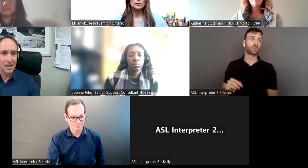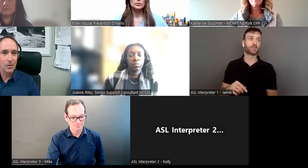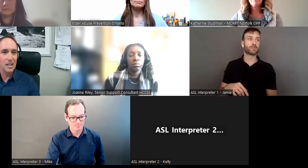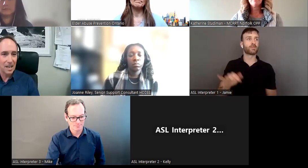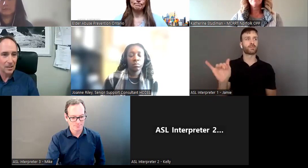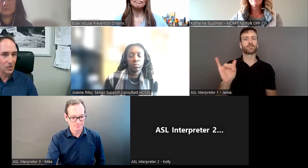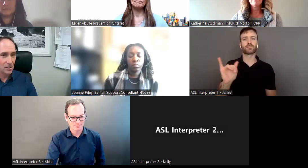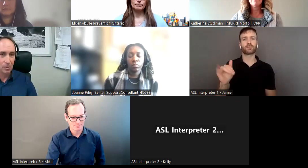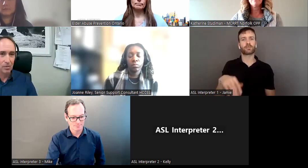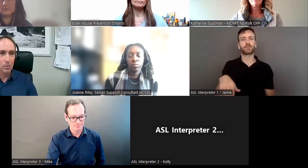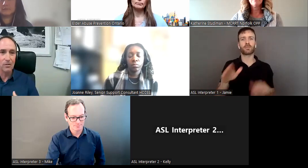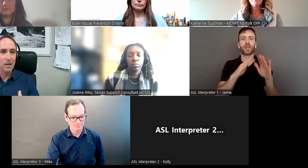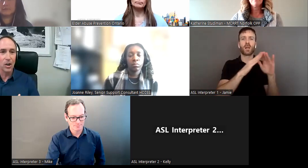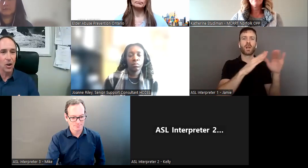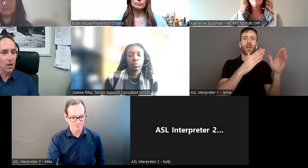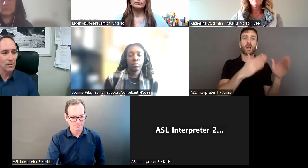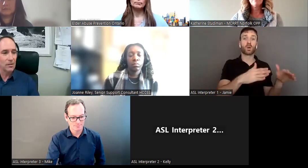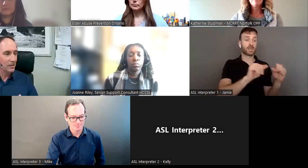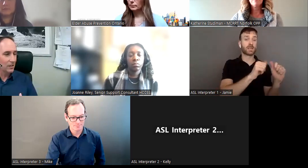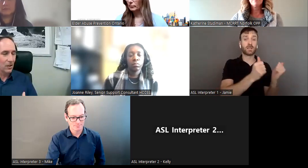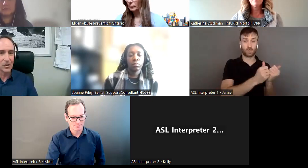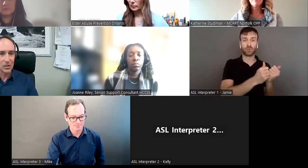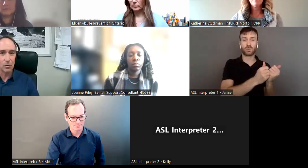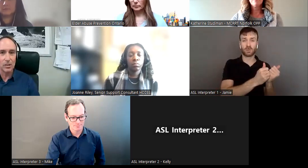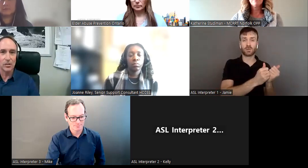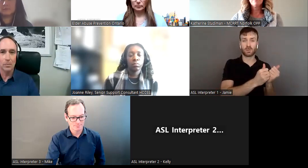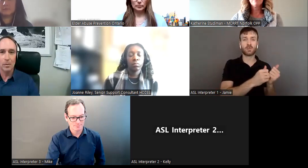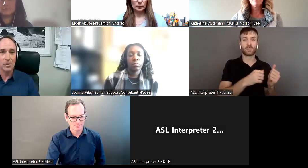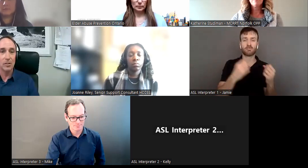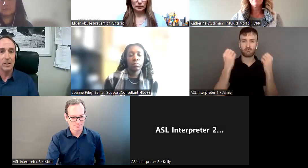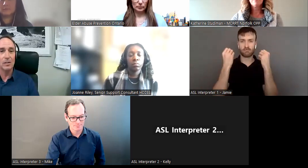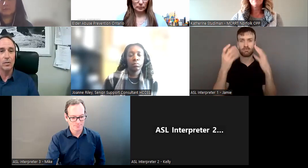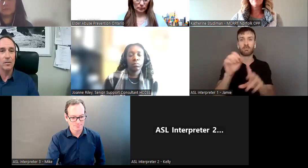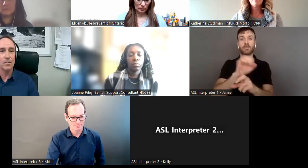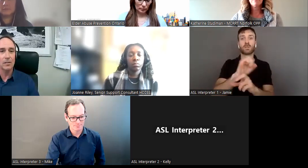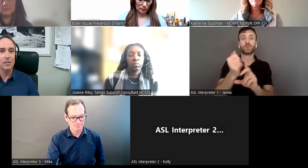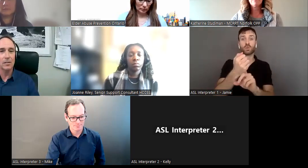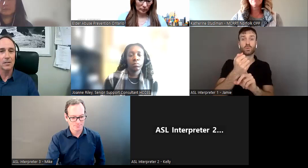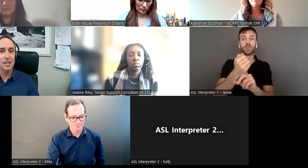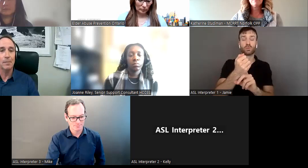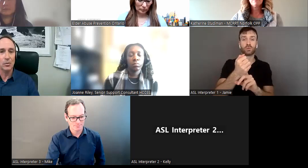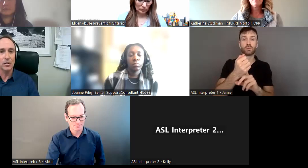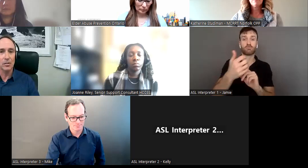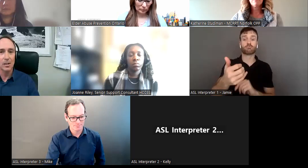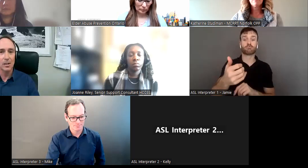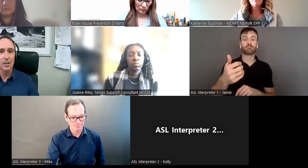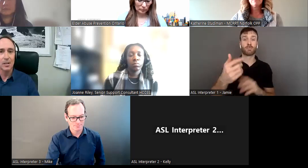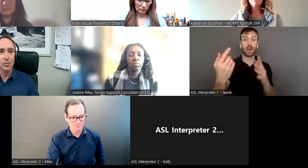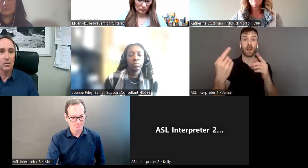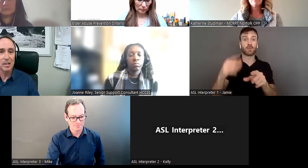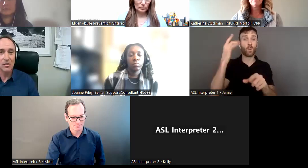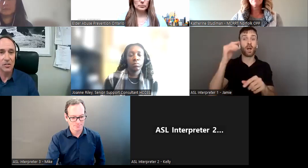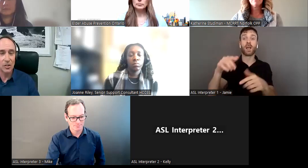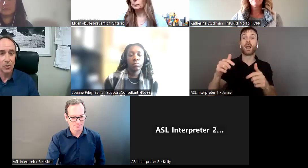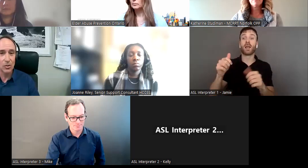housing agencies, where we find a lot of situations are because they're living with the abuser,